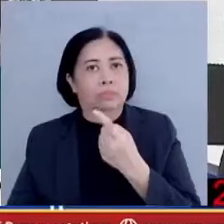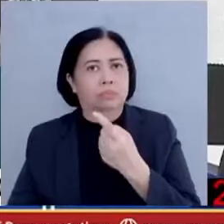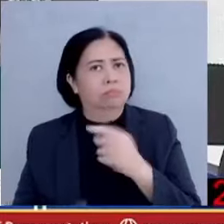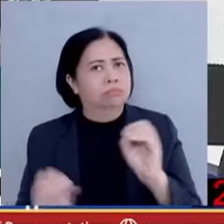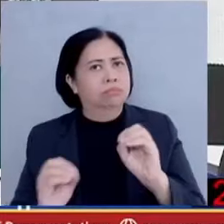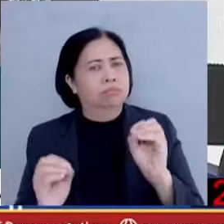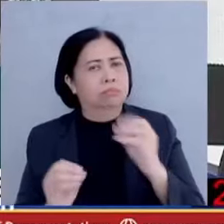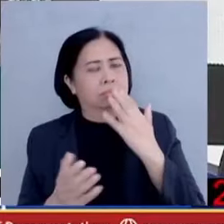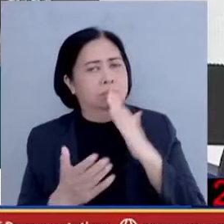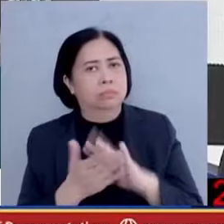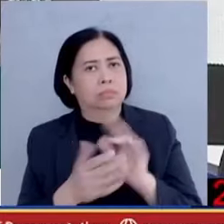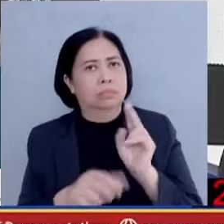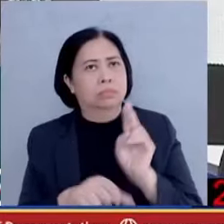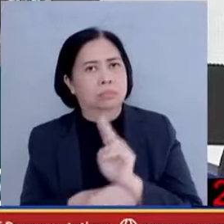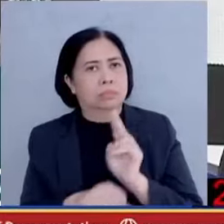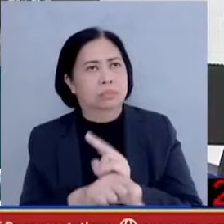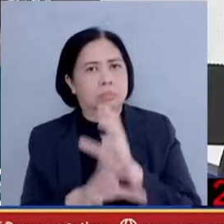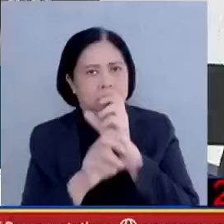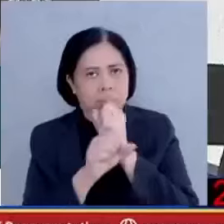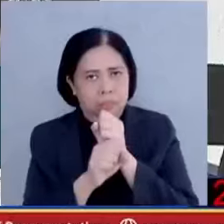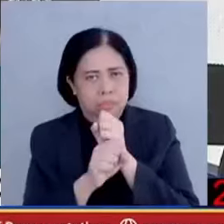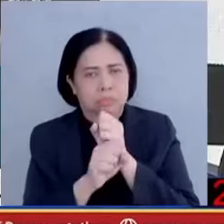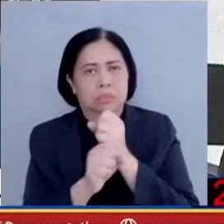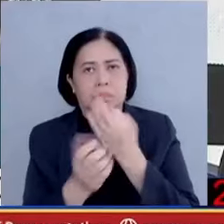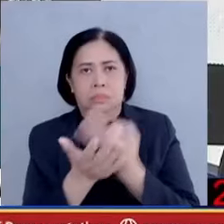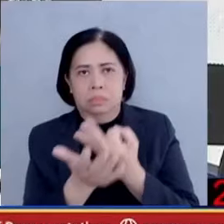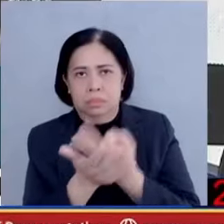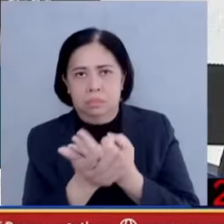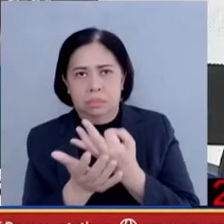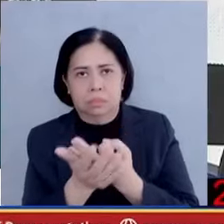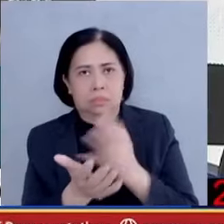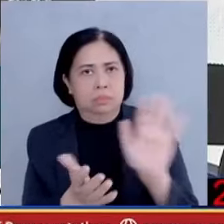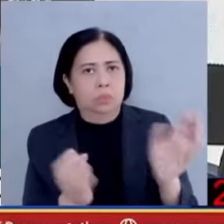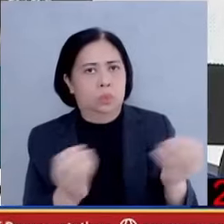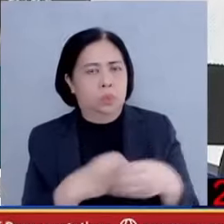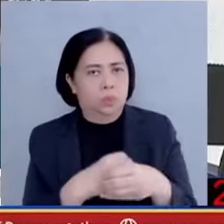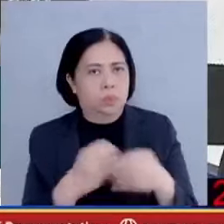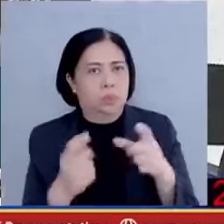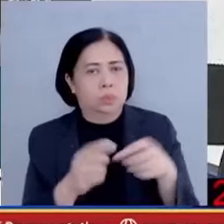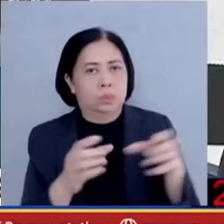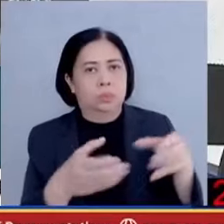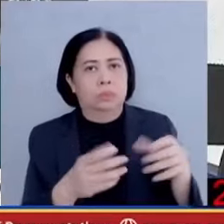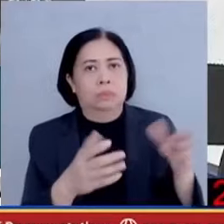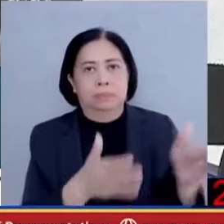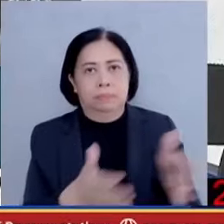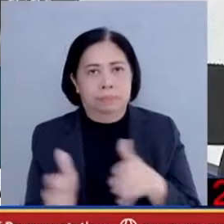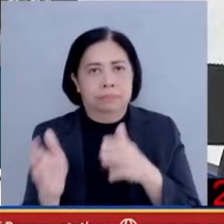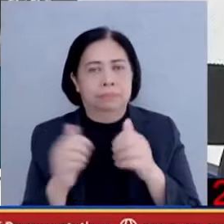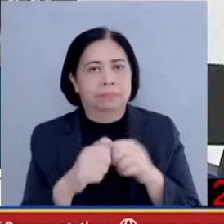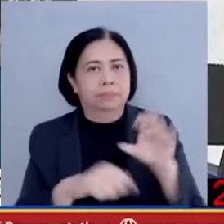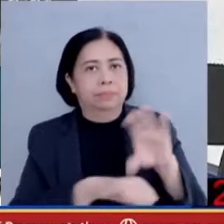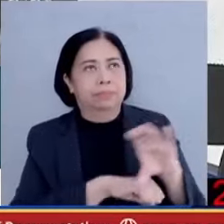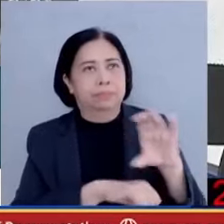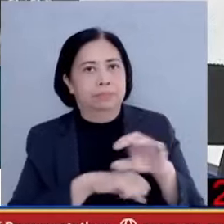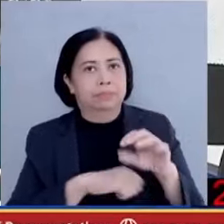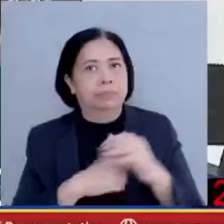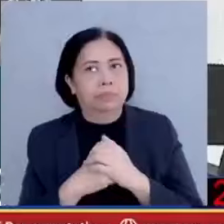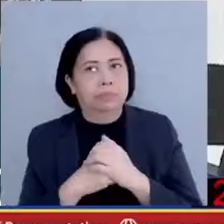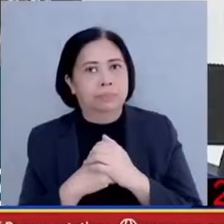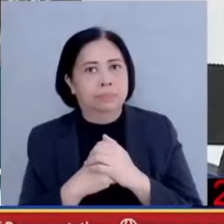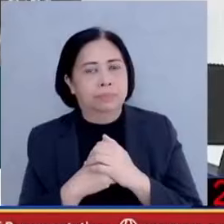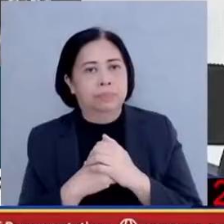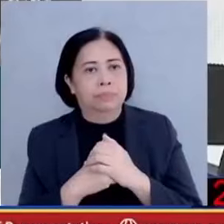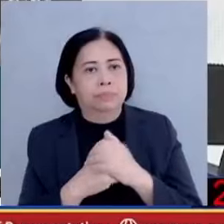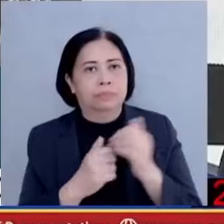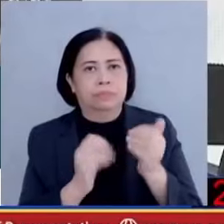of confidence of public funds in her office. The committee plans to consult a penmanship expert